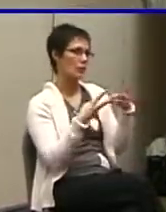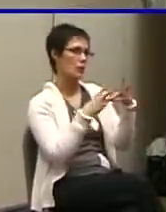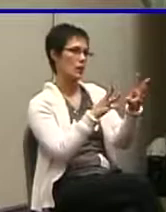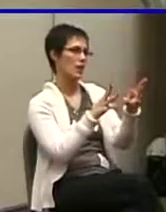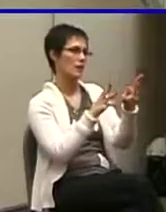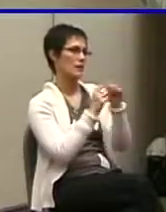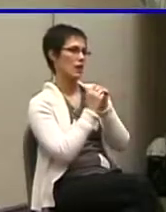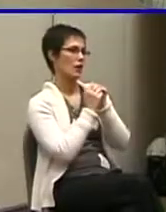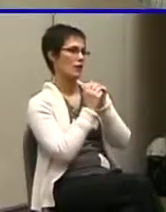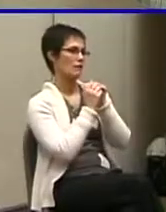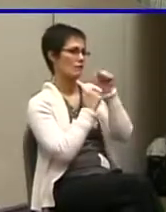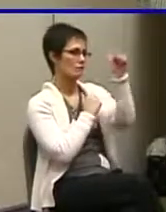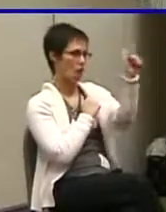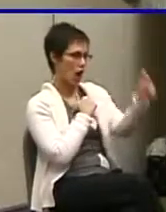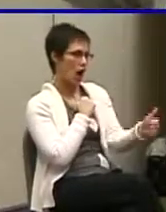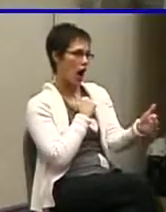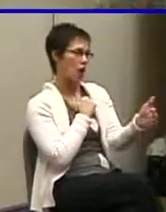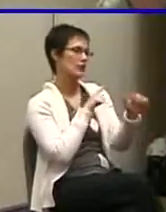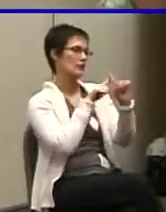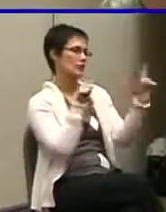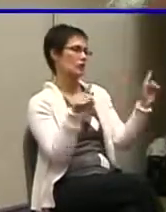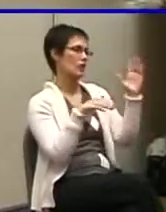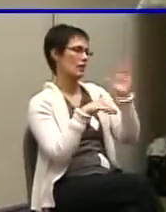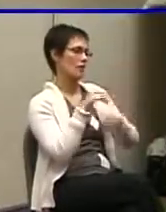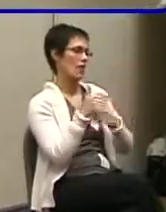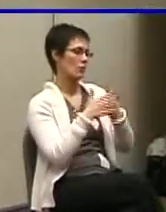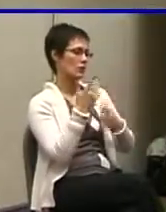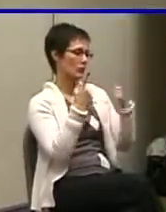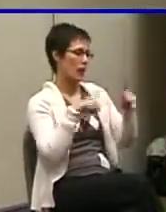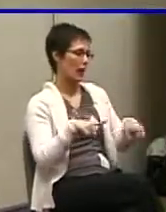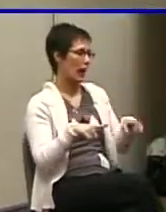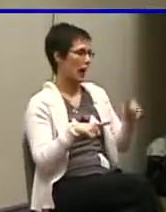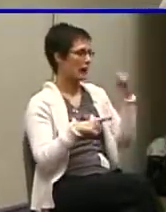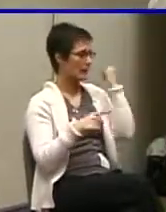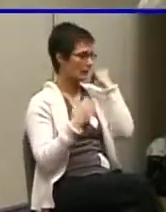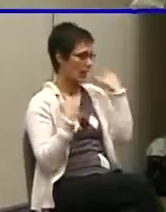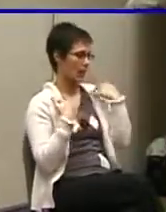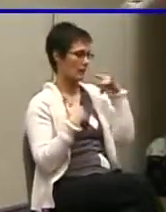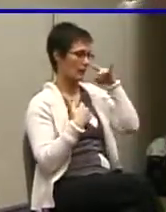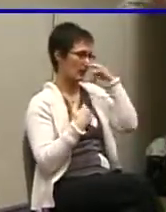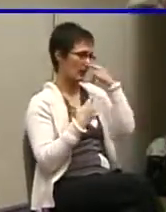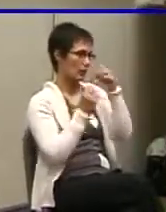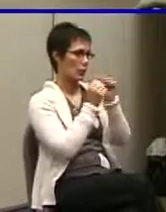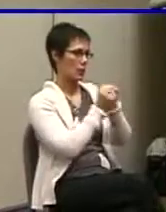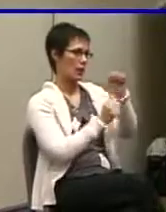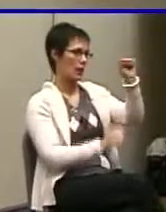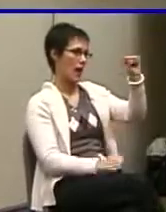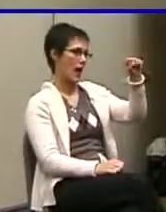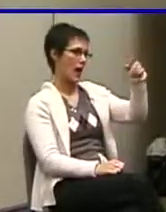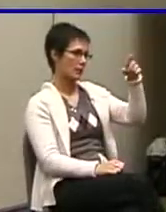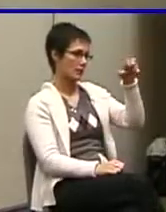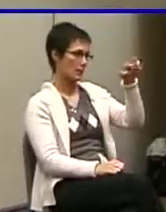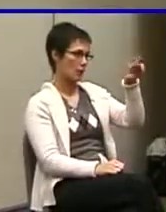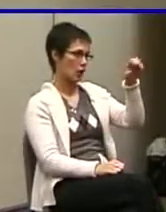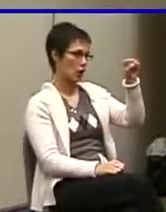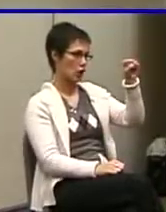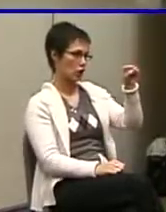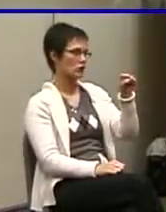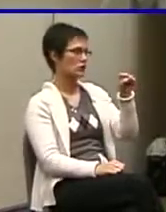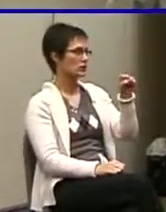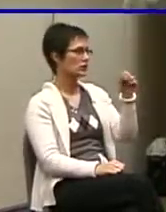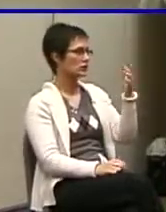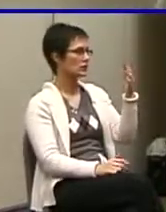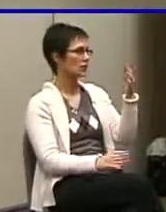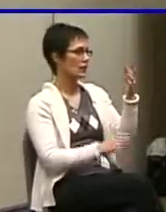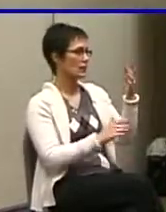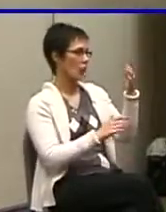in excess of what's going on. If I've got a kid with Asperger's, one of the things we know in Asperger's is that the amygdala of the brain is